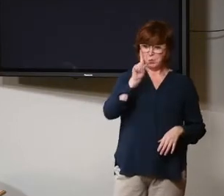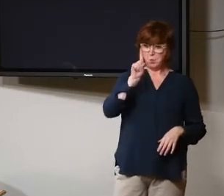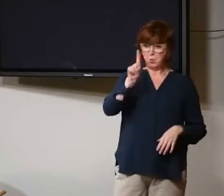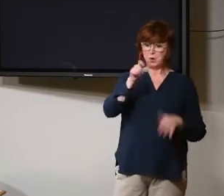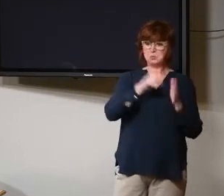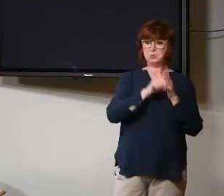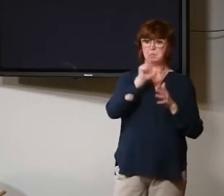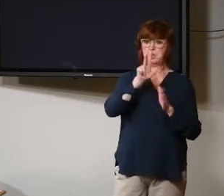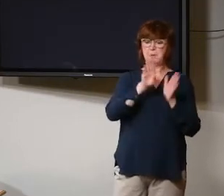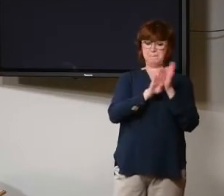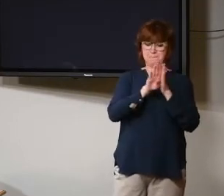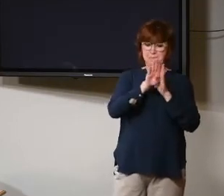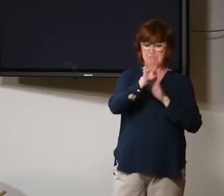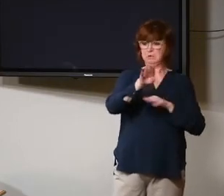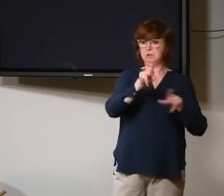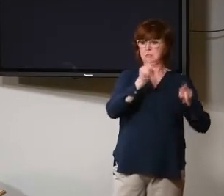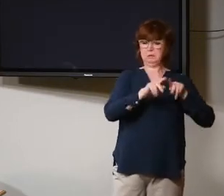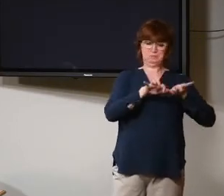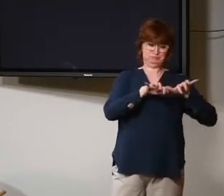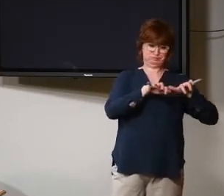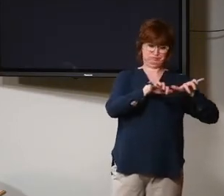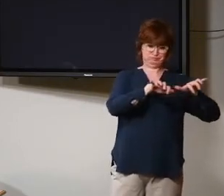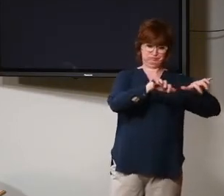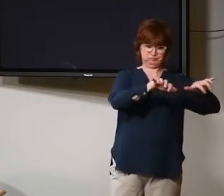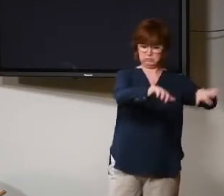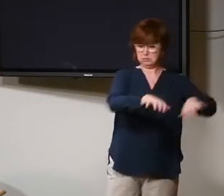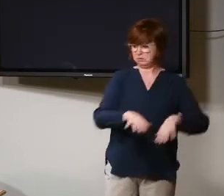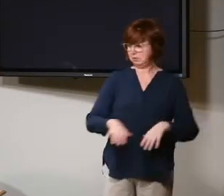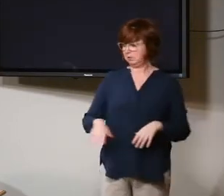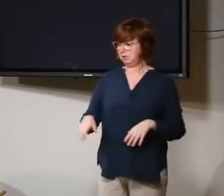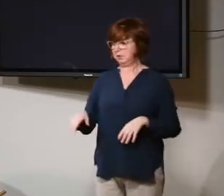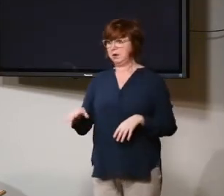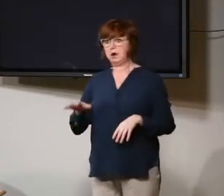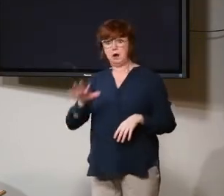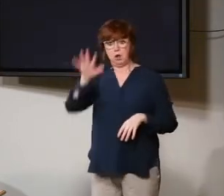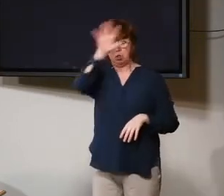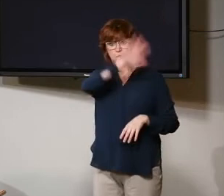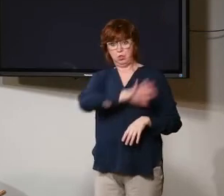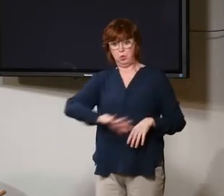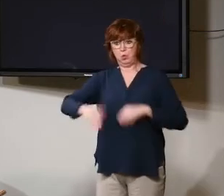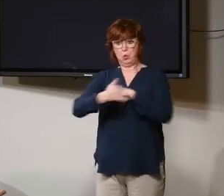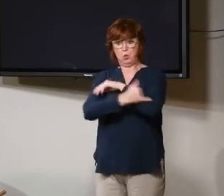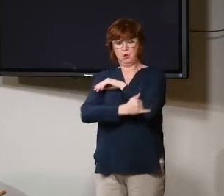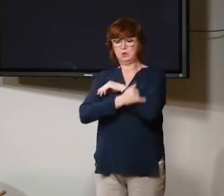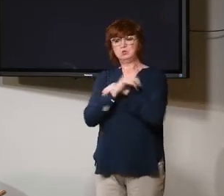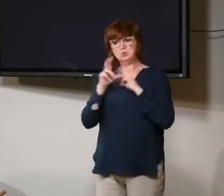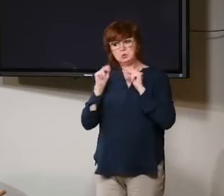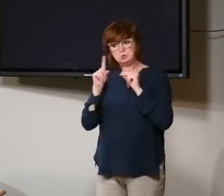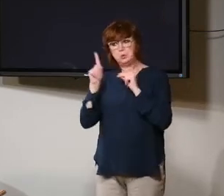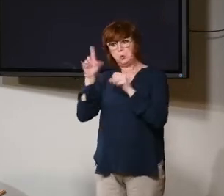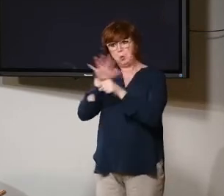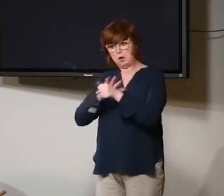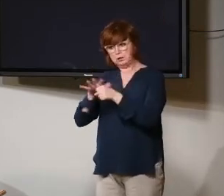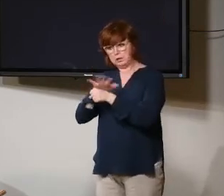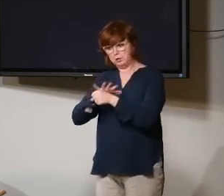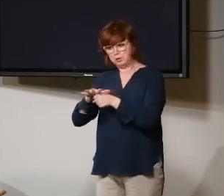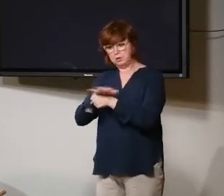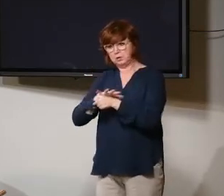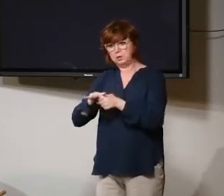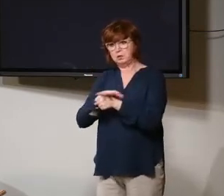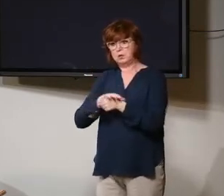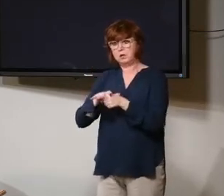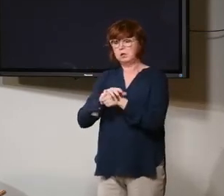Understanding COVID-19 wasn't predominantly right across China. It was concentrated to, I believe, the province of